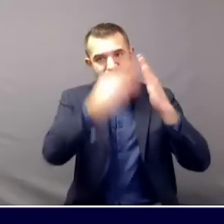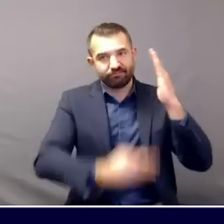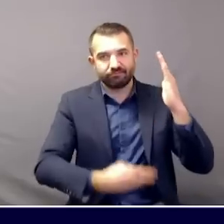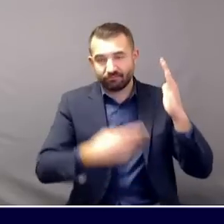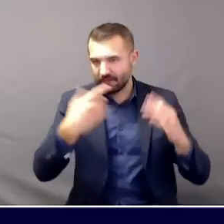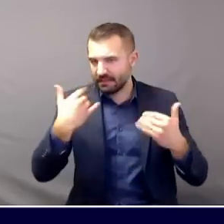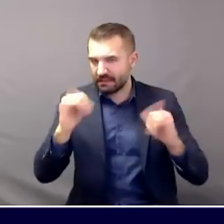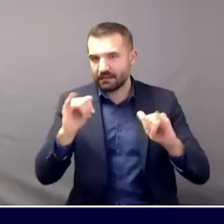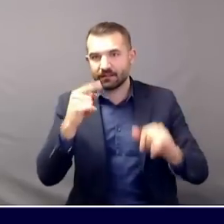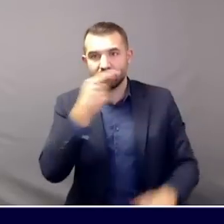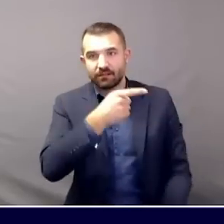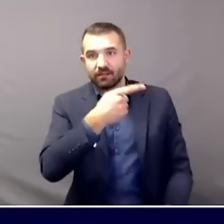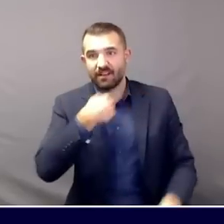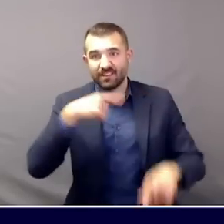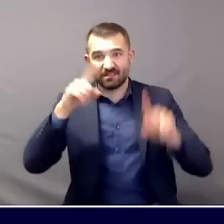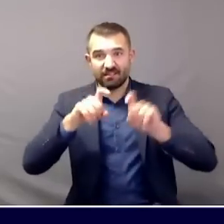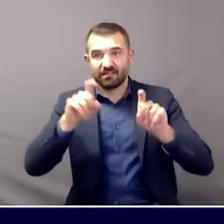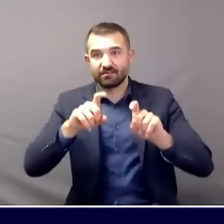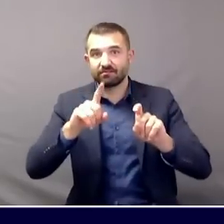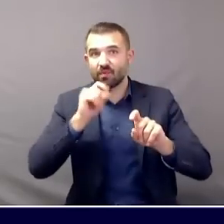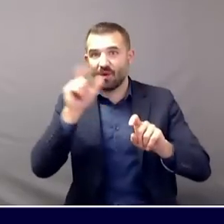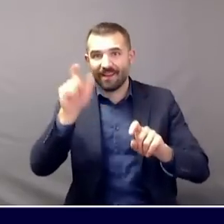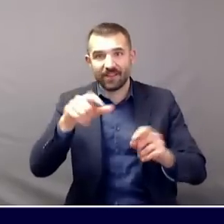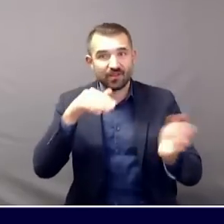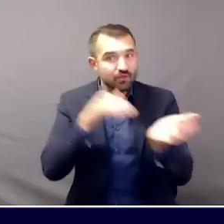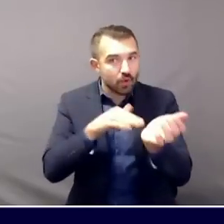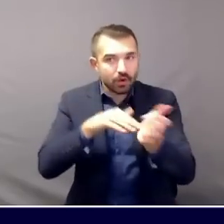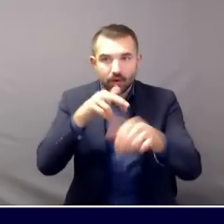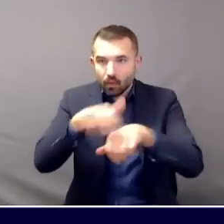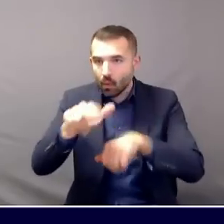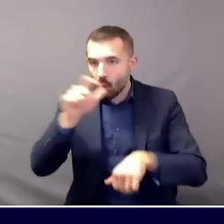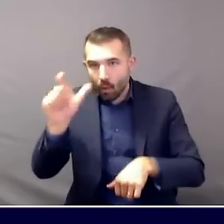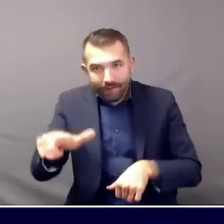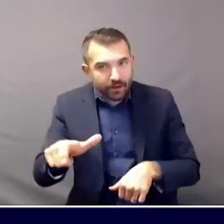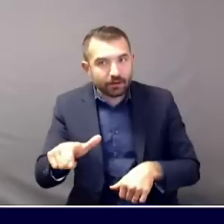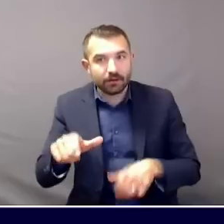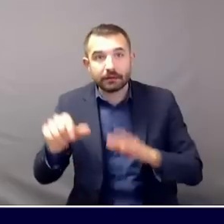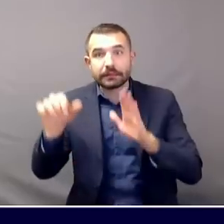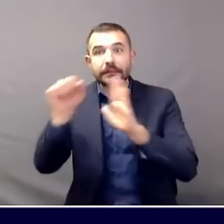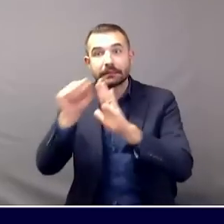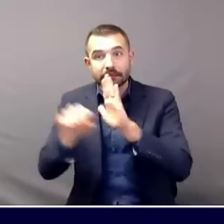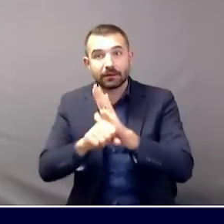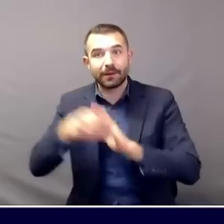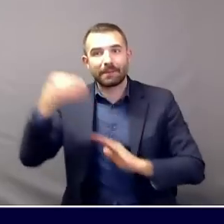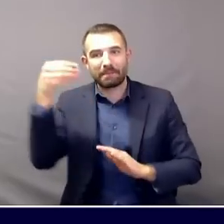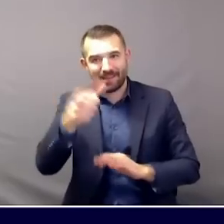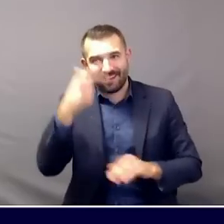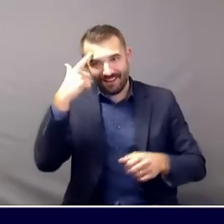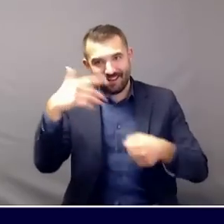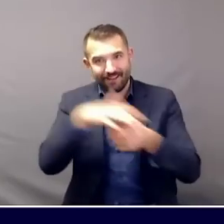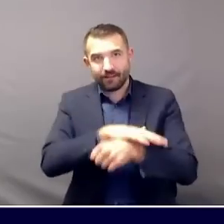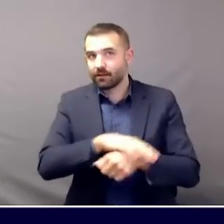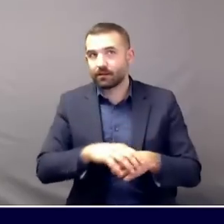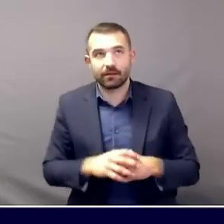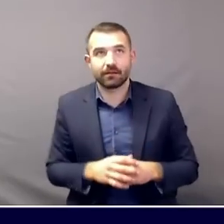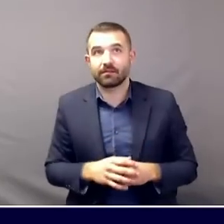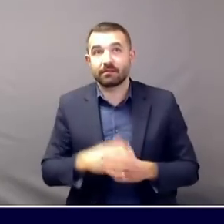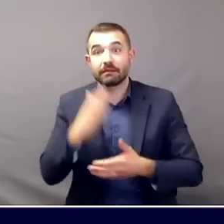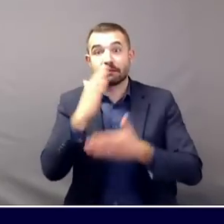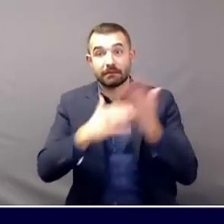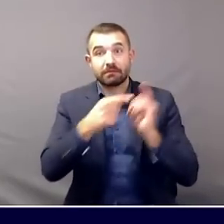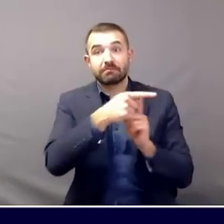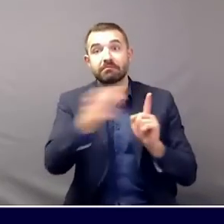provider referral that are not necessarily state-sponsored tests. There may be a charge for those sites, but there are other sites in Maine